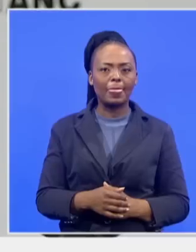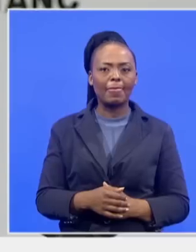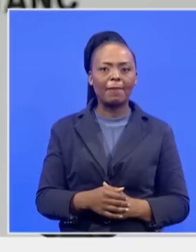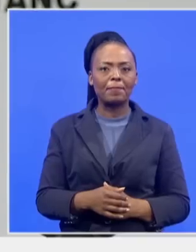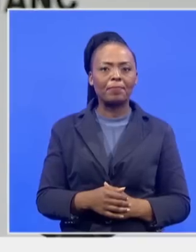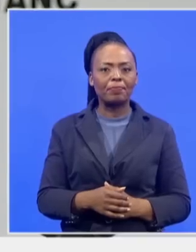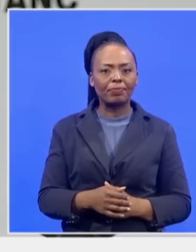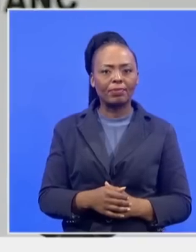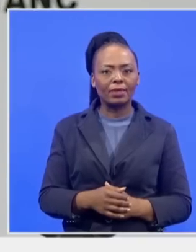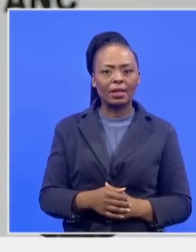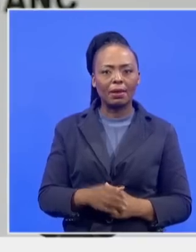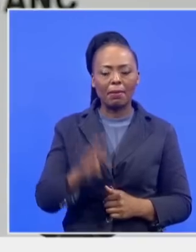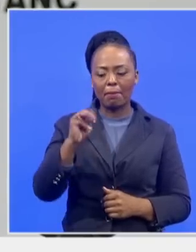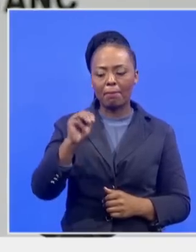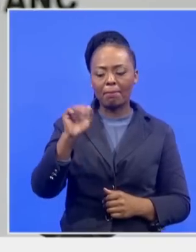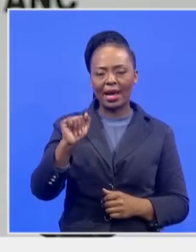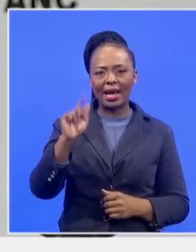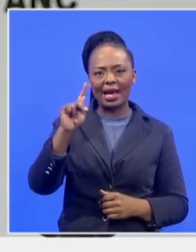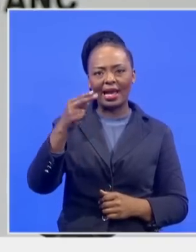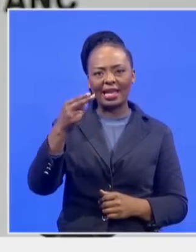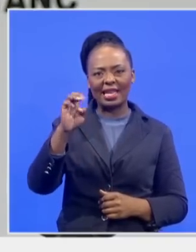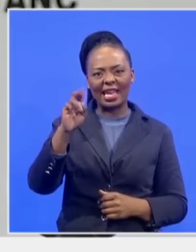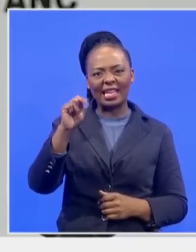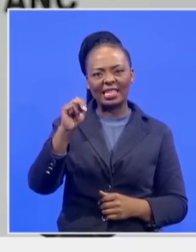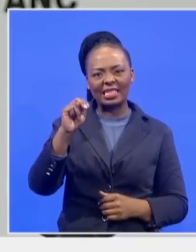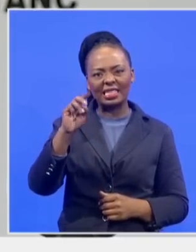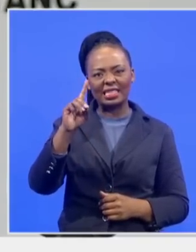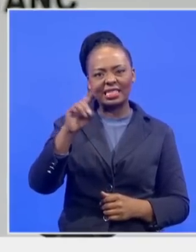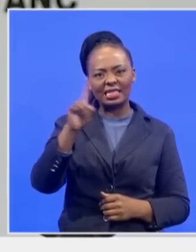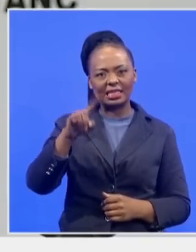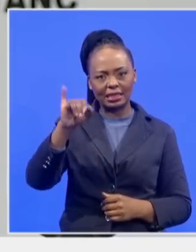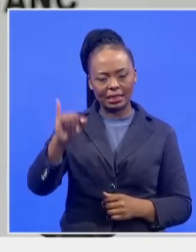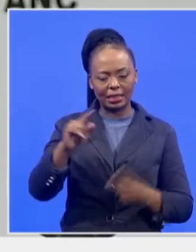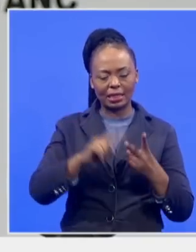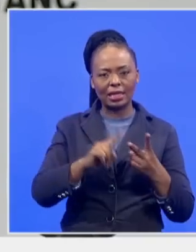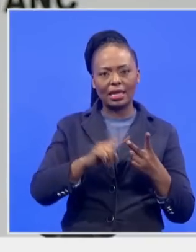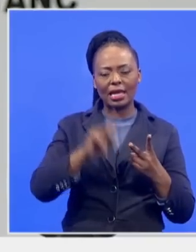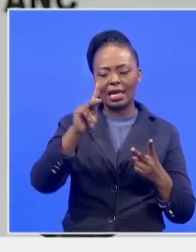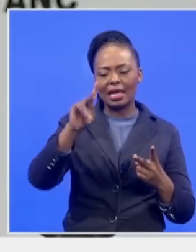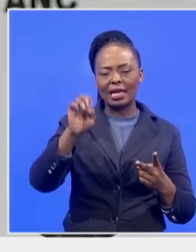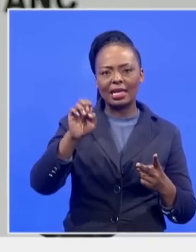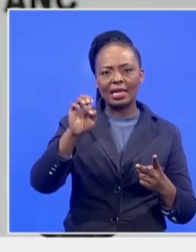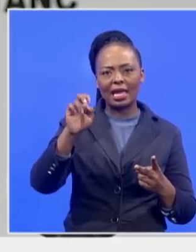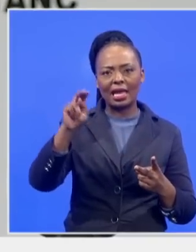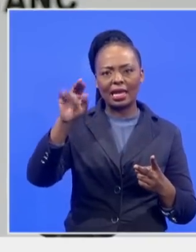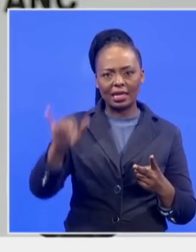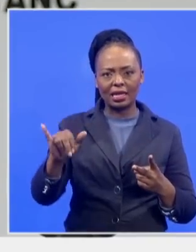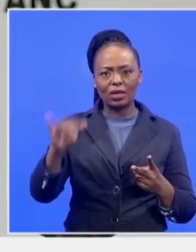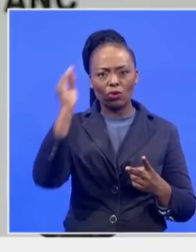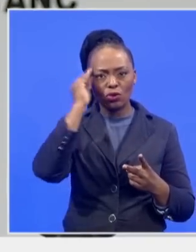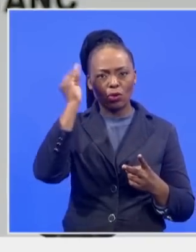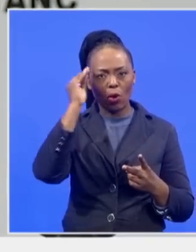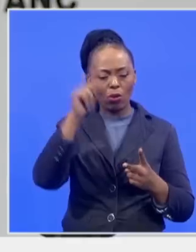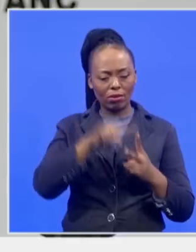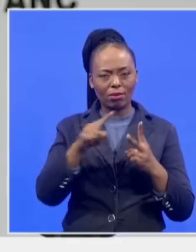know Peyton Mackenzie and Kenny Kunene, how they got out of jail.